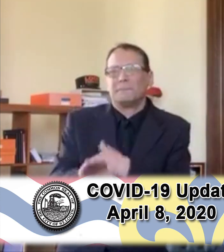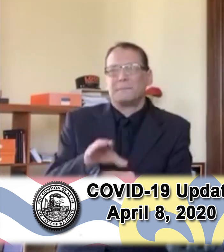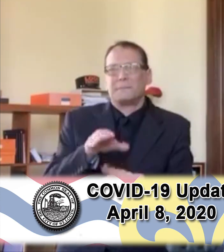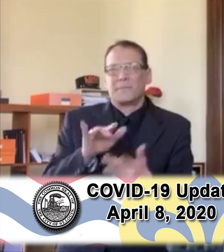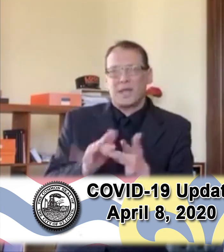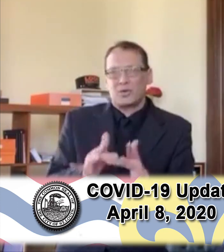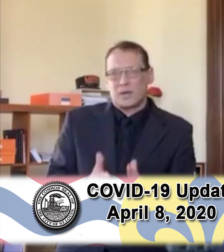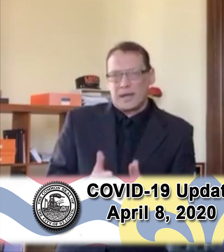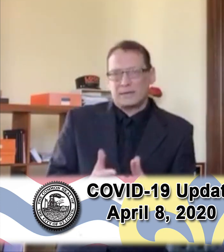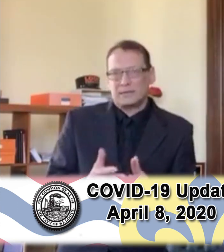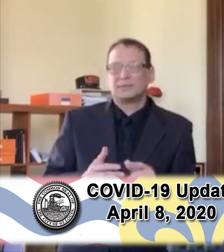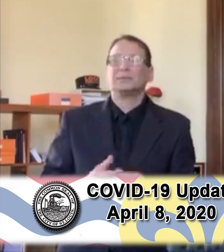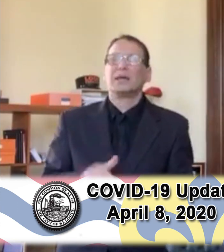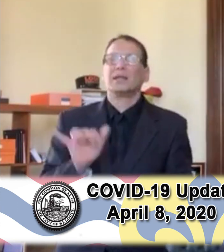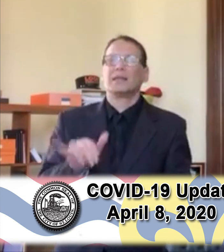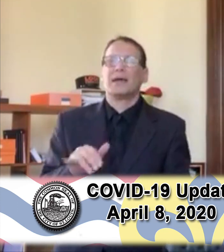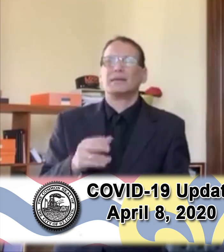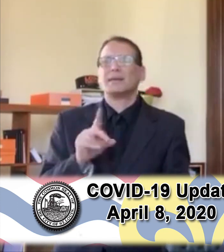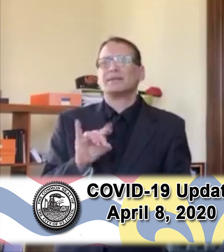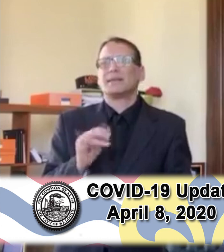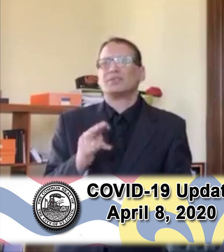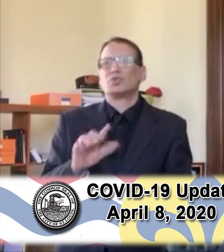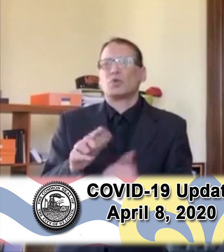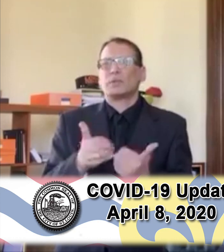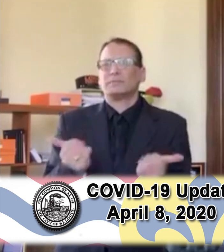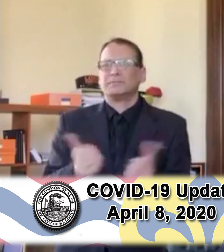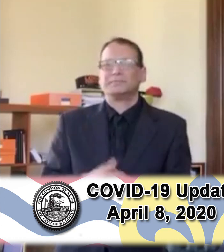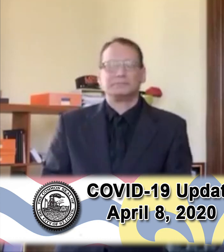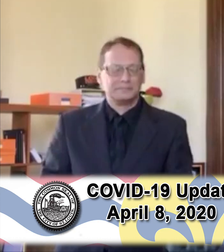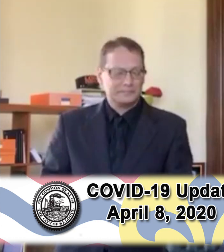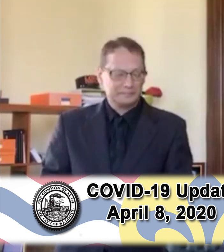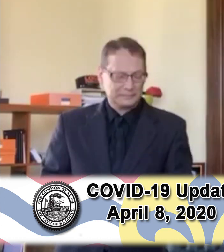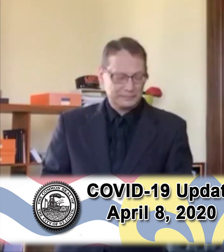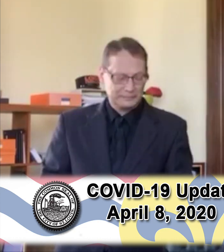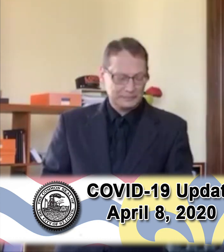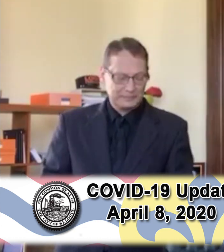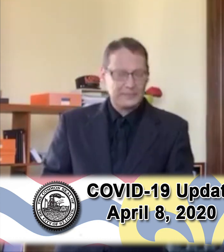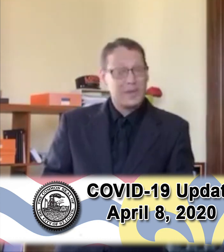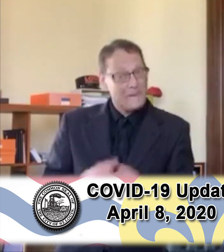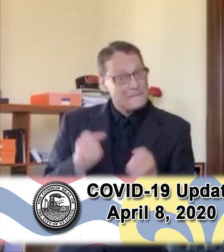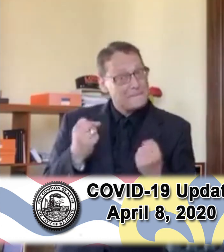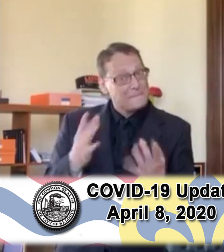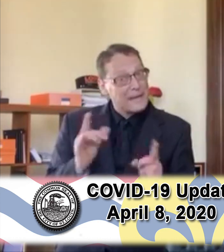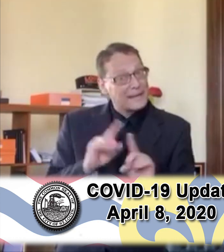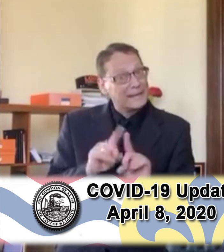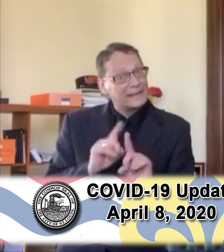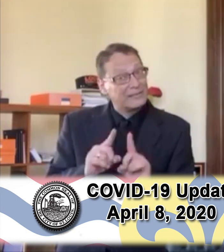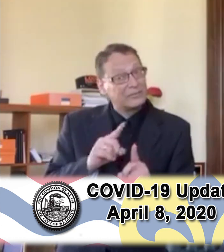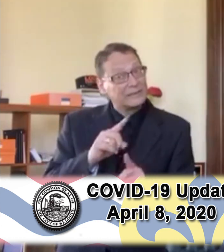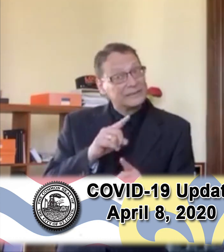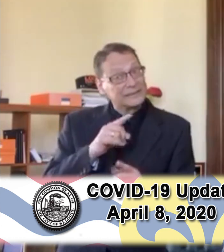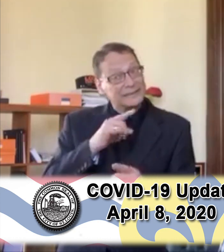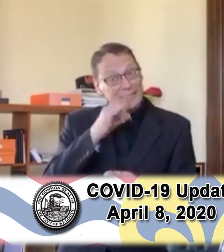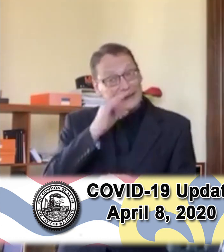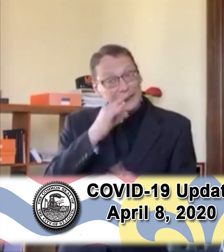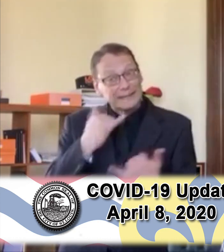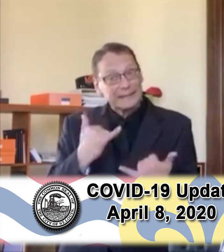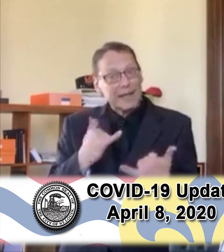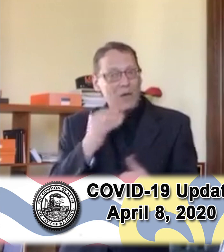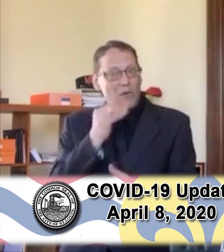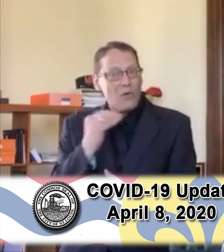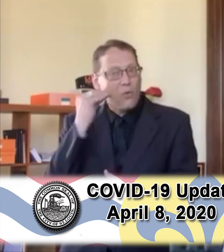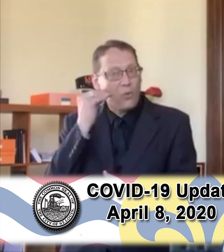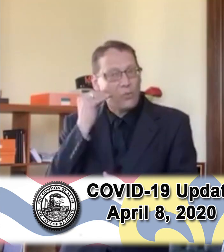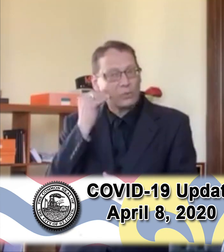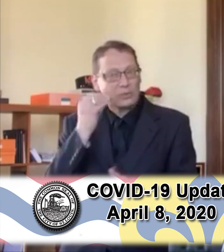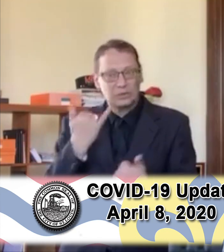digital divide, as we say. The other thing is we have a lot of school kids who are at home now, and trying to